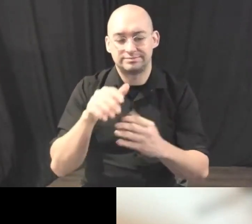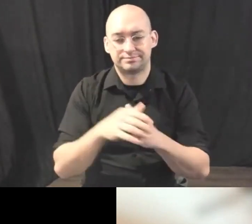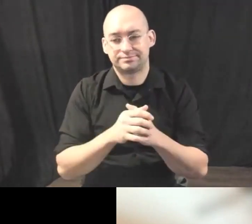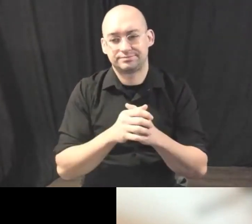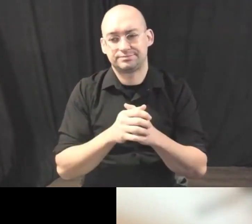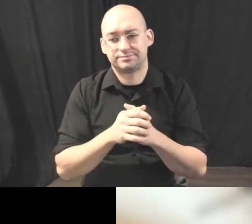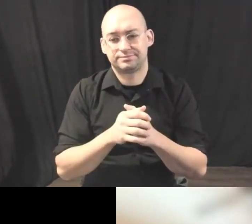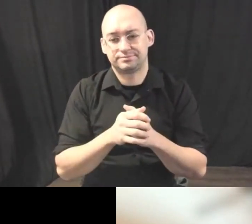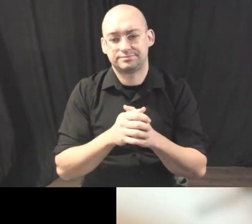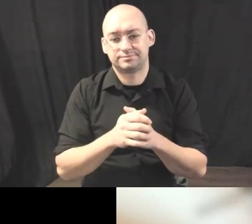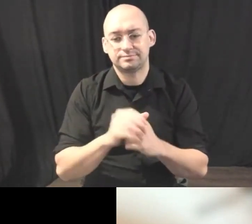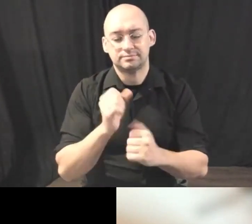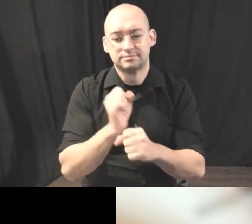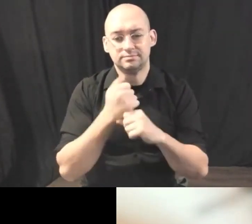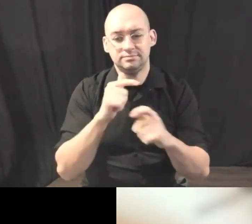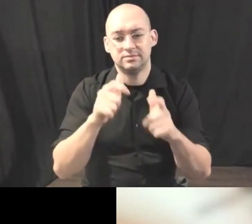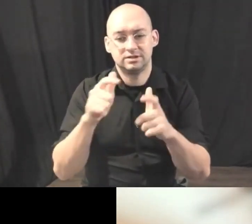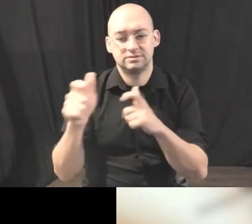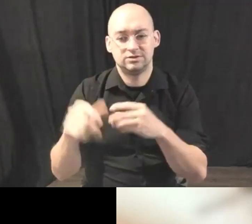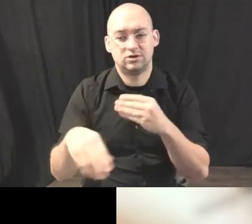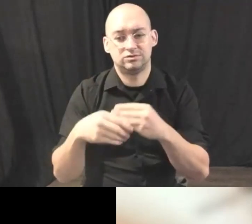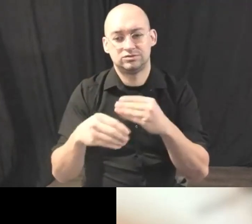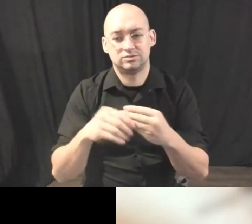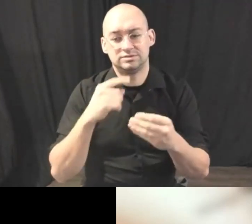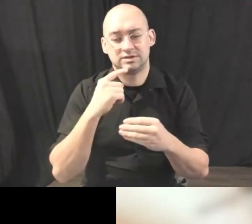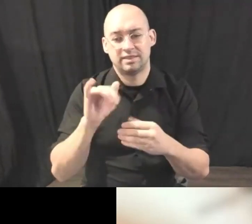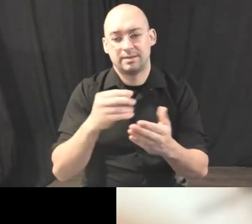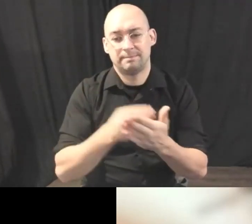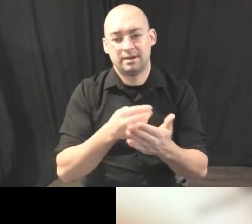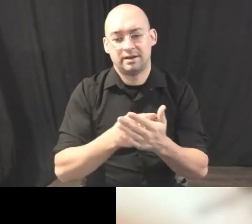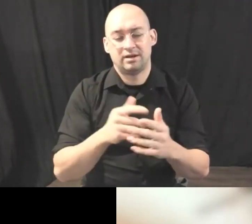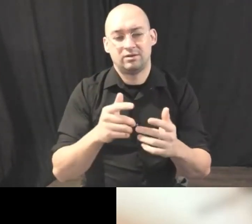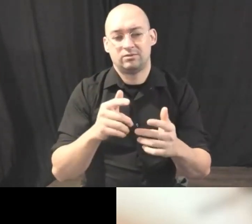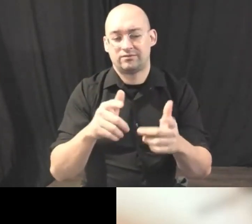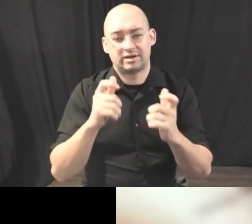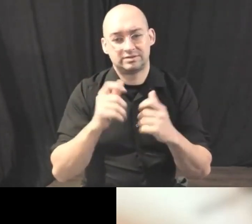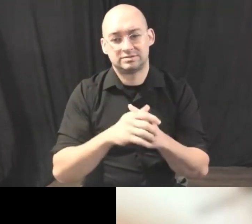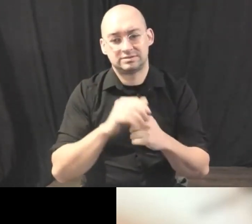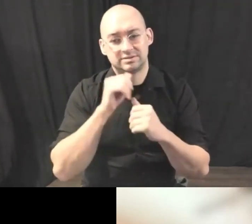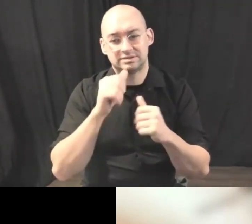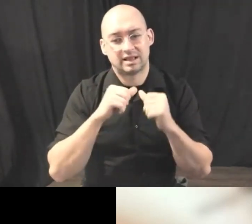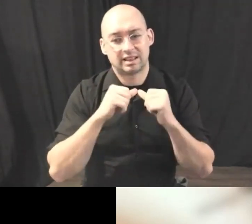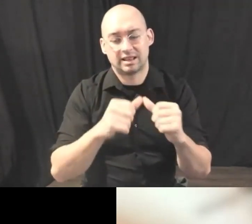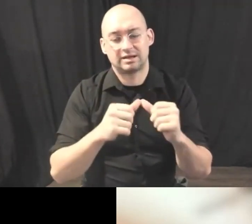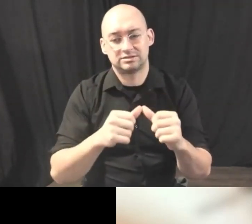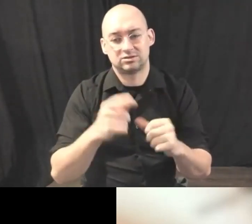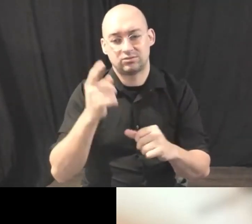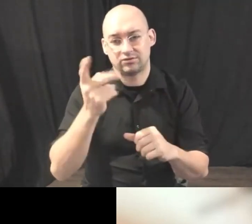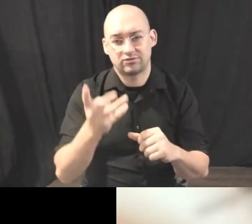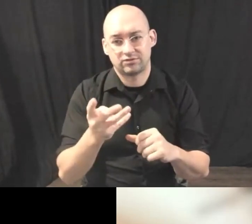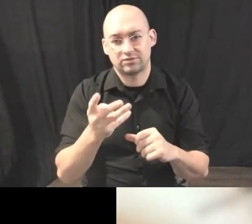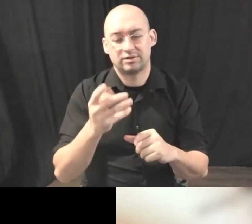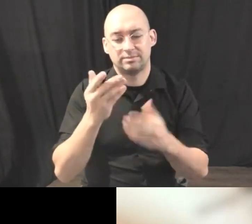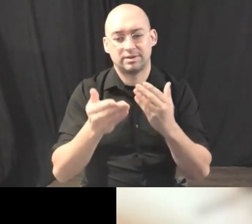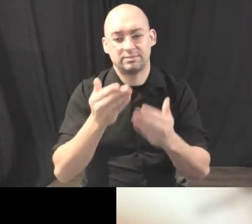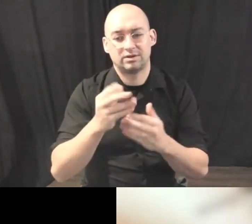made things faster, but I can also say that money went so fast. It doesn't last a quarter. It lasts maybe 2